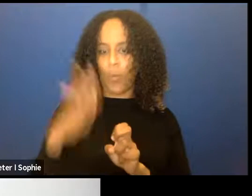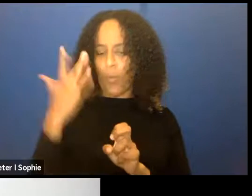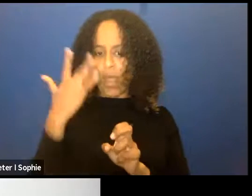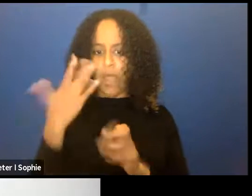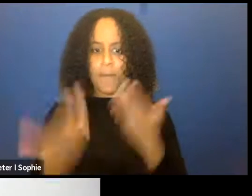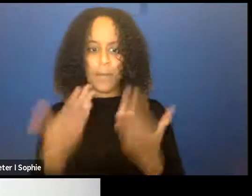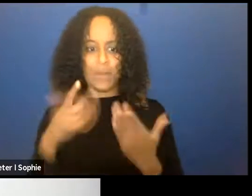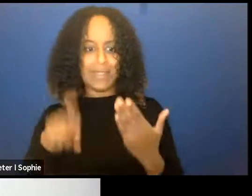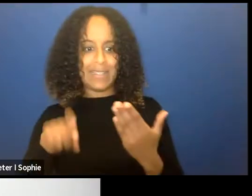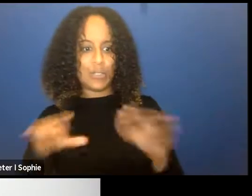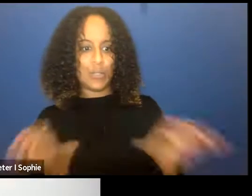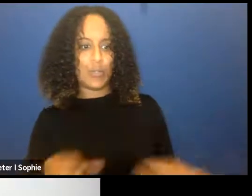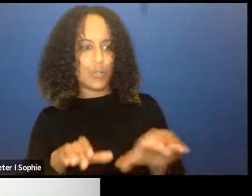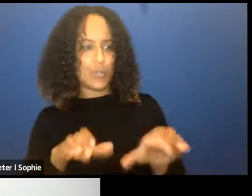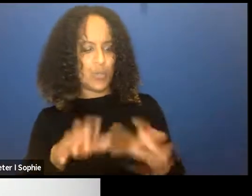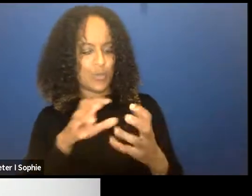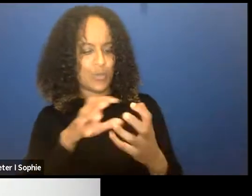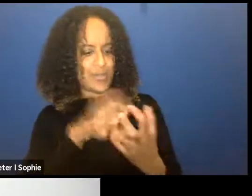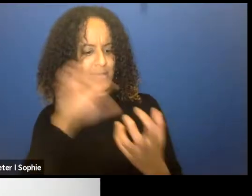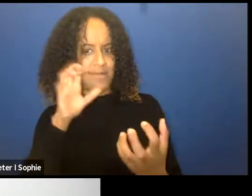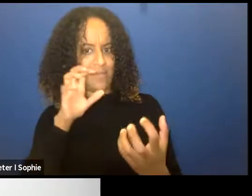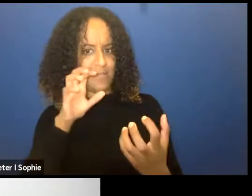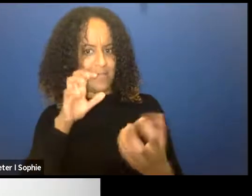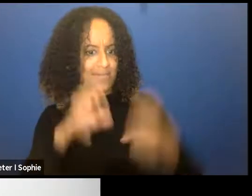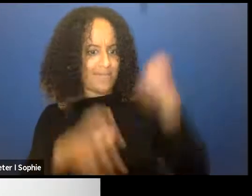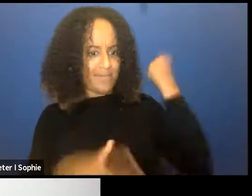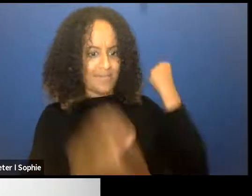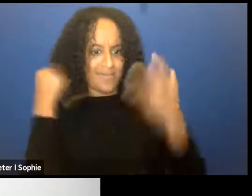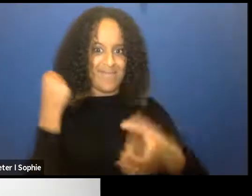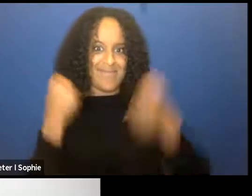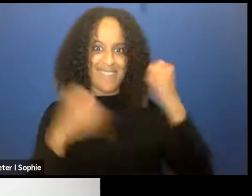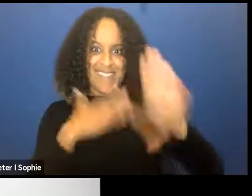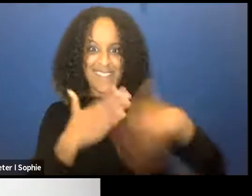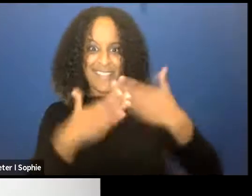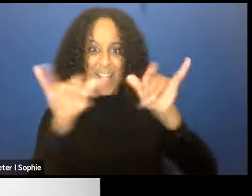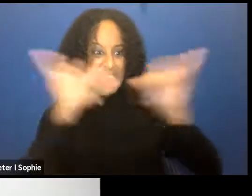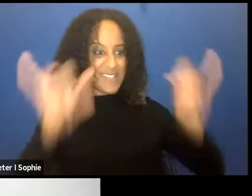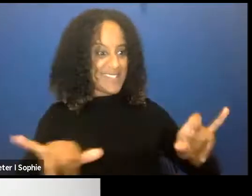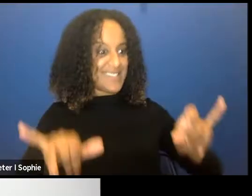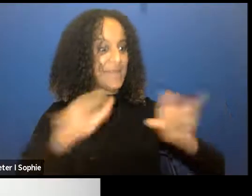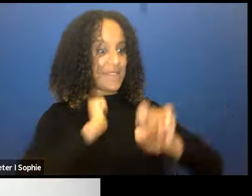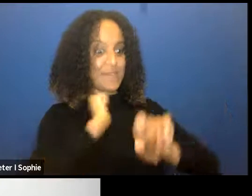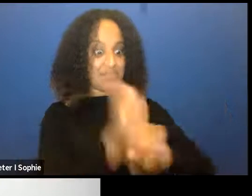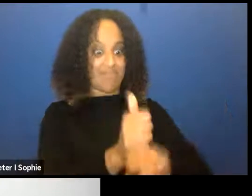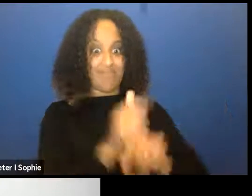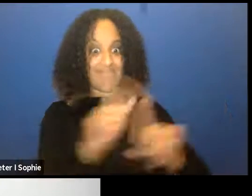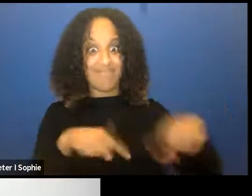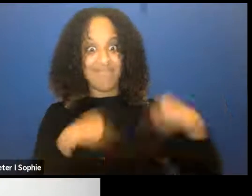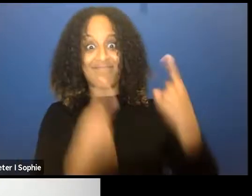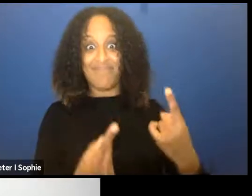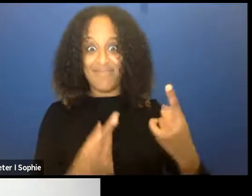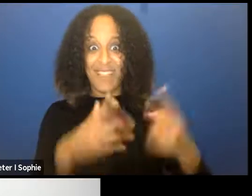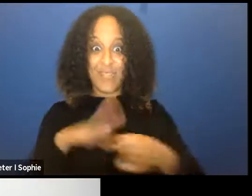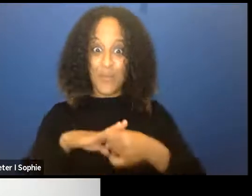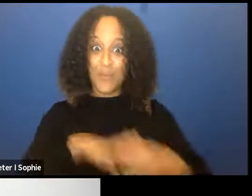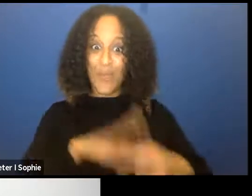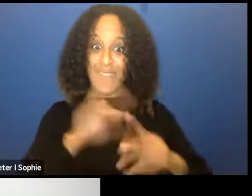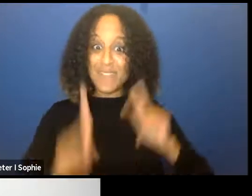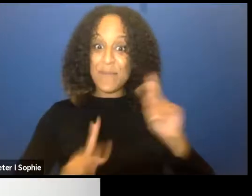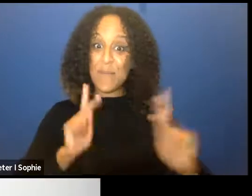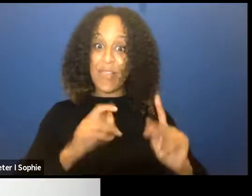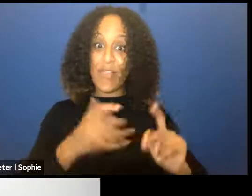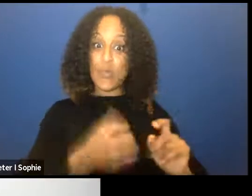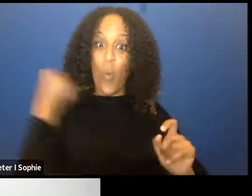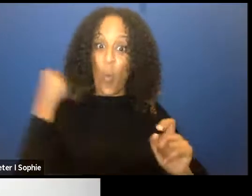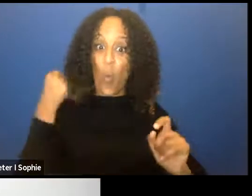do is dismantle an entire system that has been set up that's oppressing people, that's holding